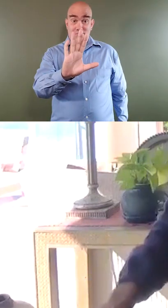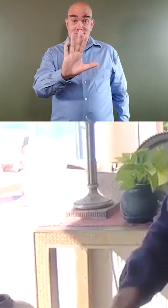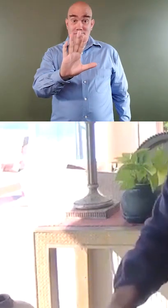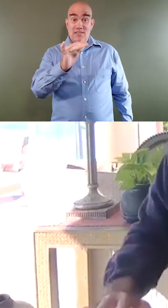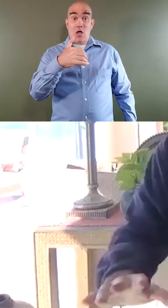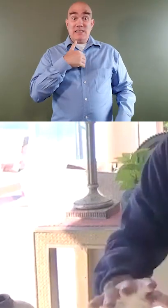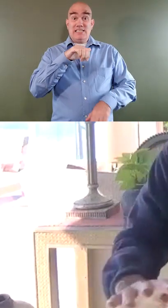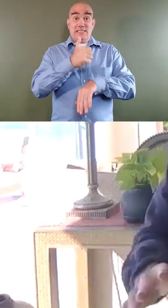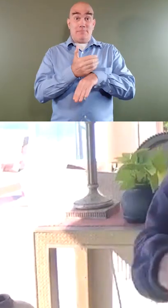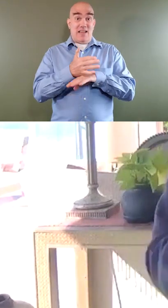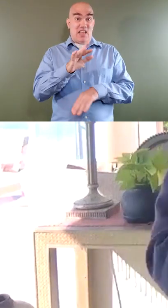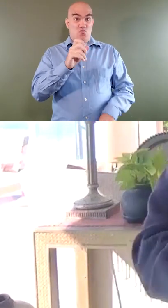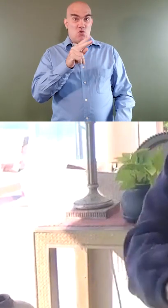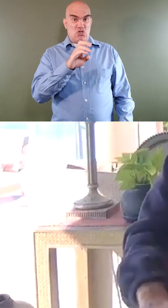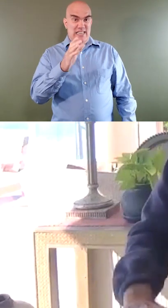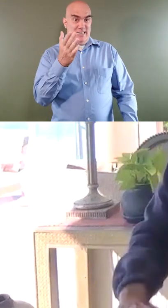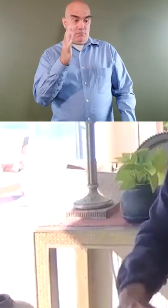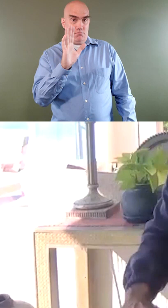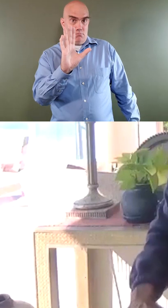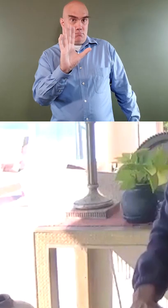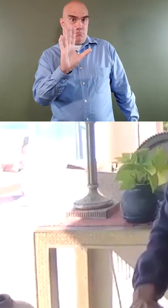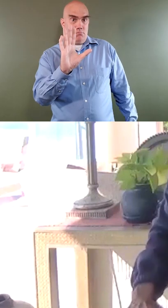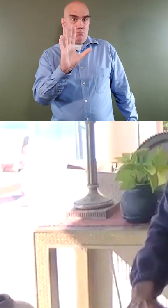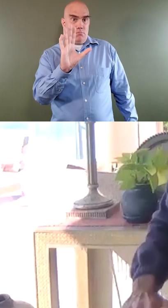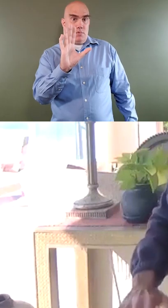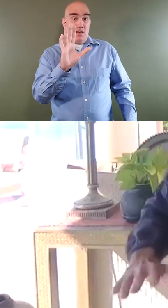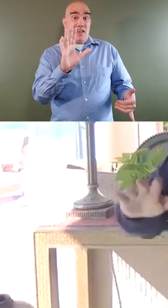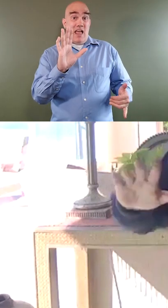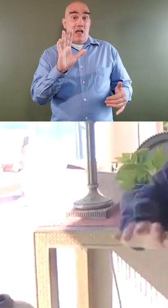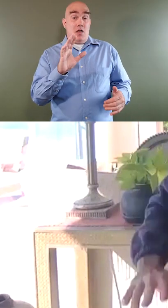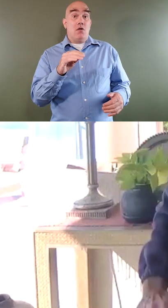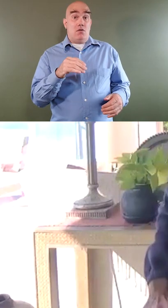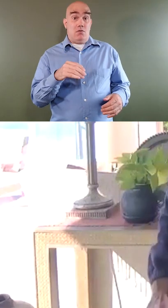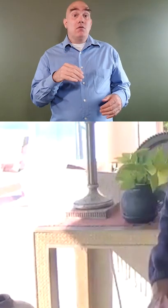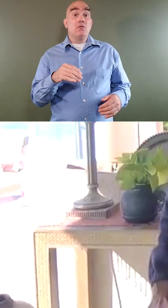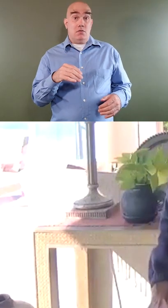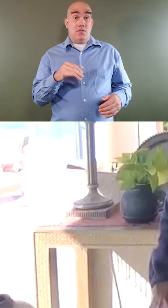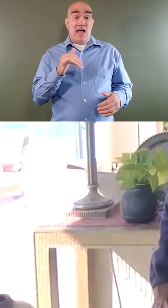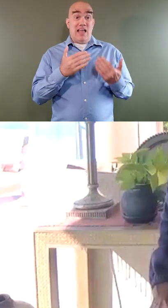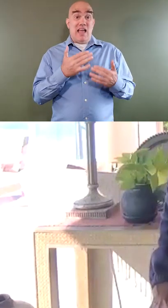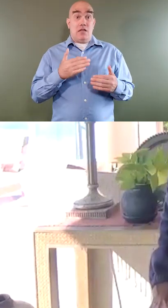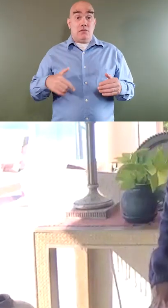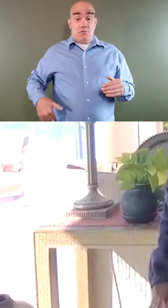Okay, now we're set up after that brush knee, the left hand out, the right palm down at the